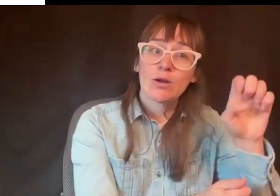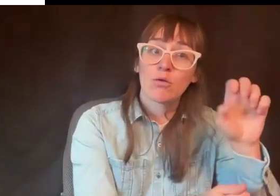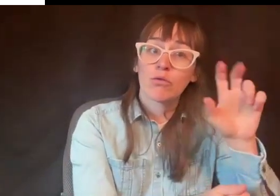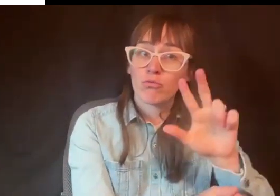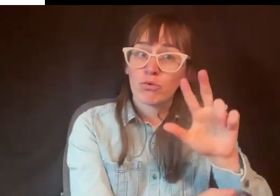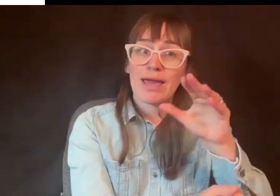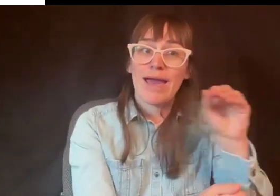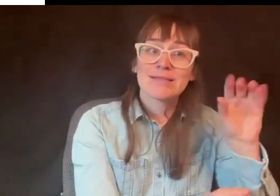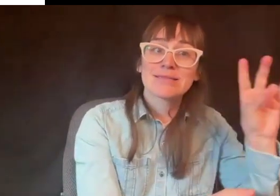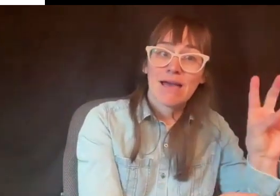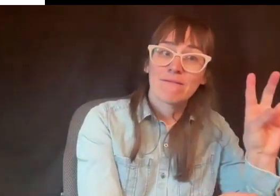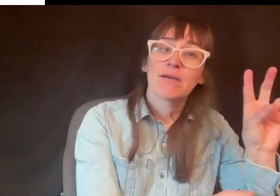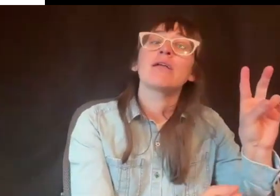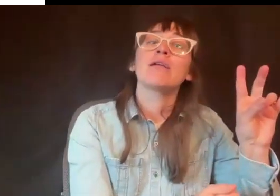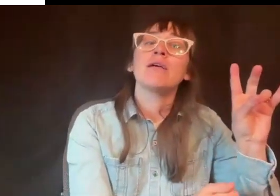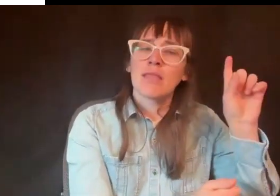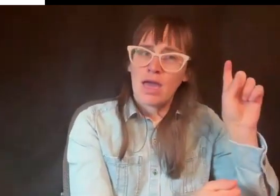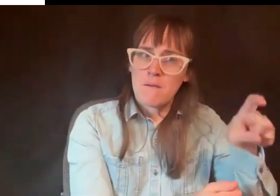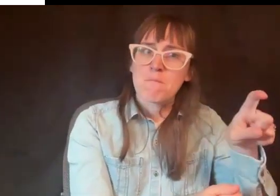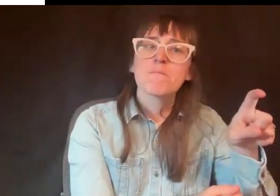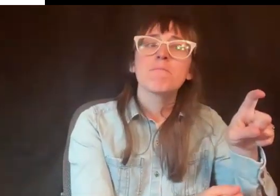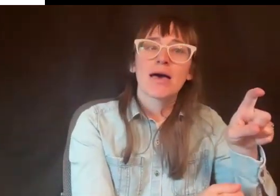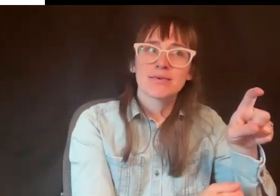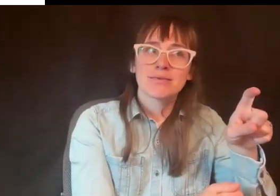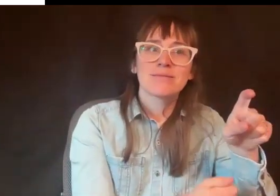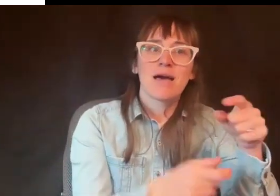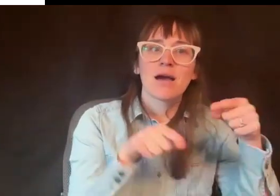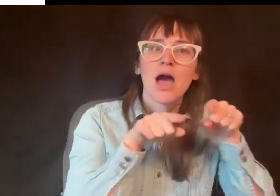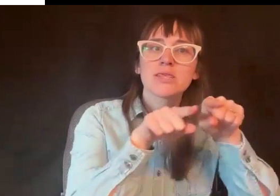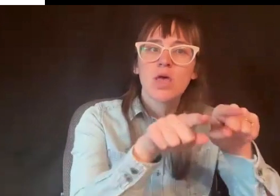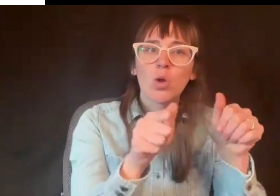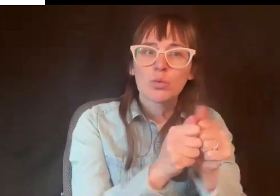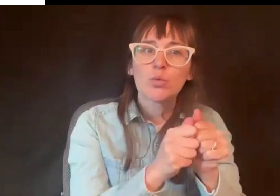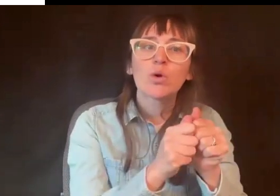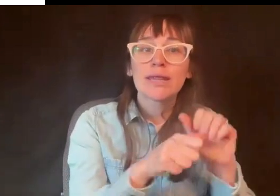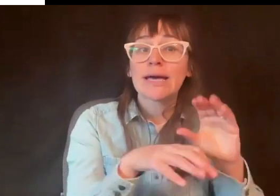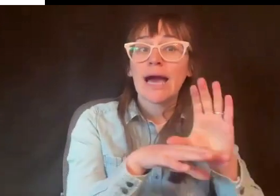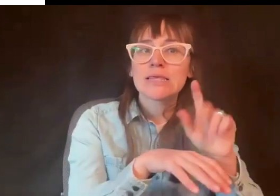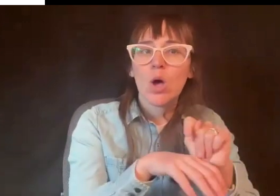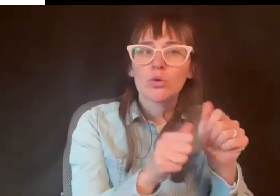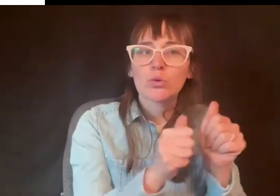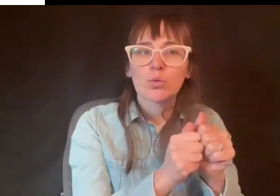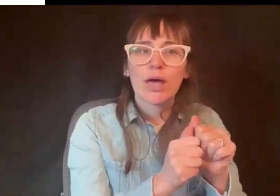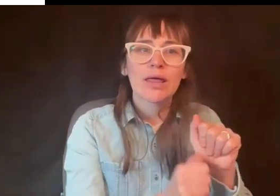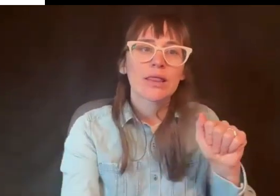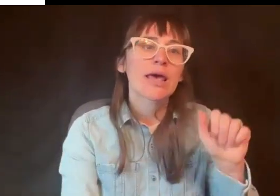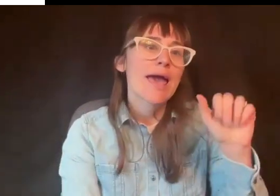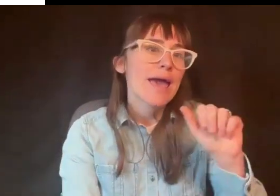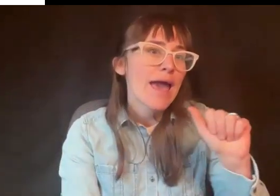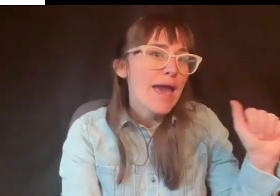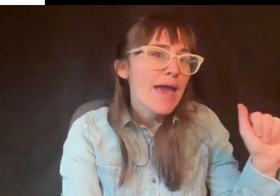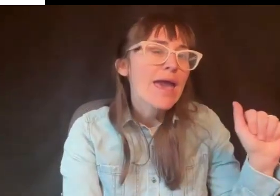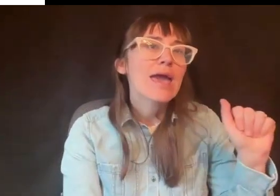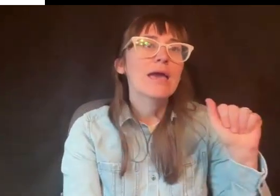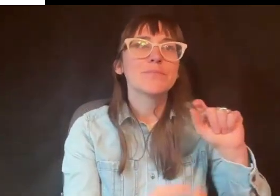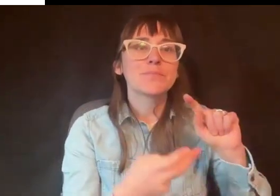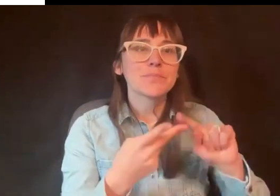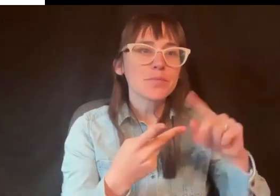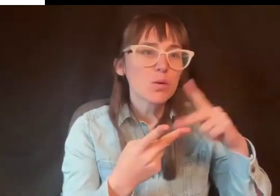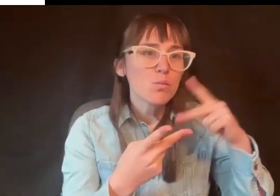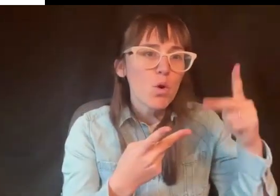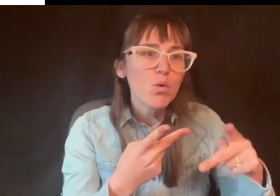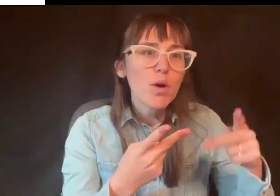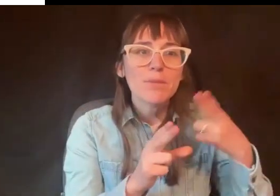Act, they must do so in consultation with AAAs, program participants, and other appropriate parties in the